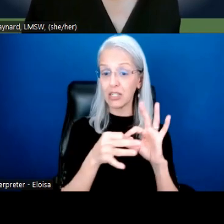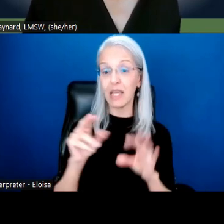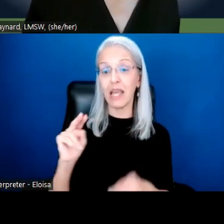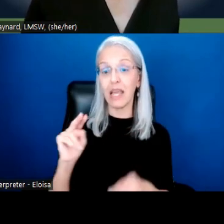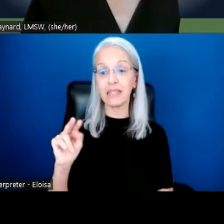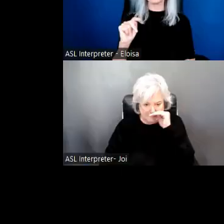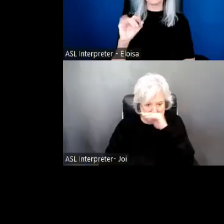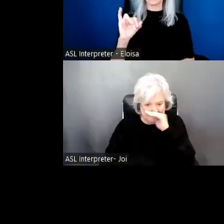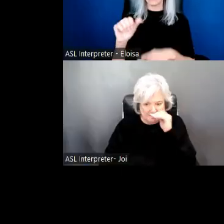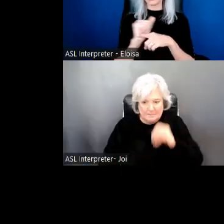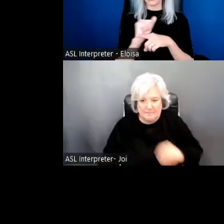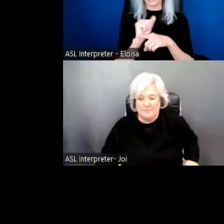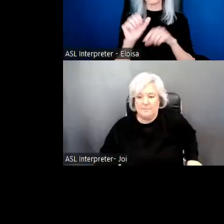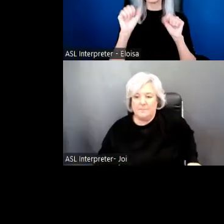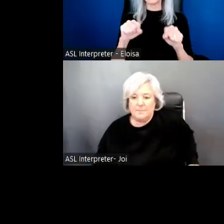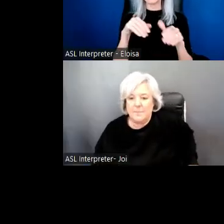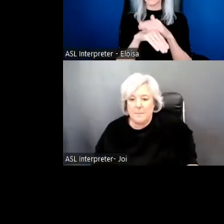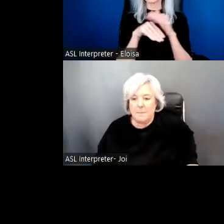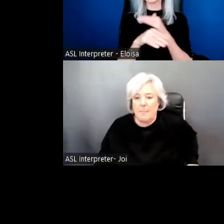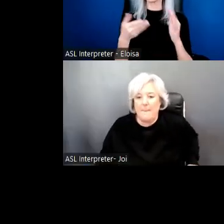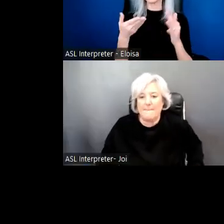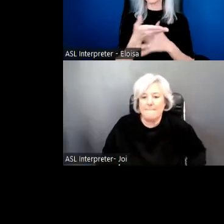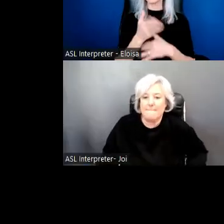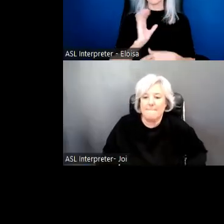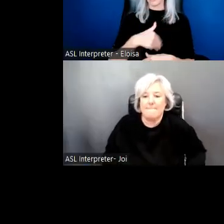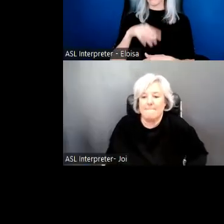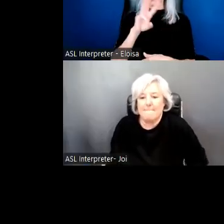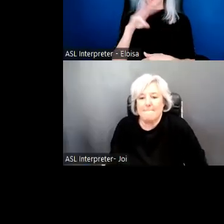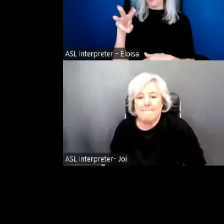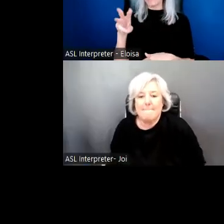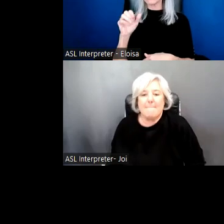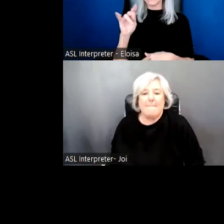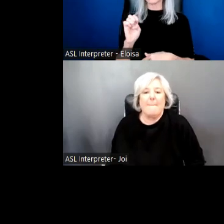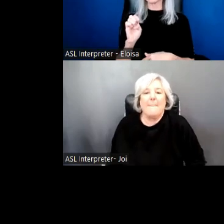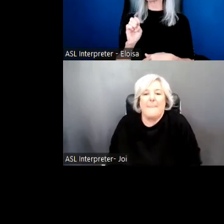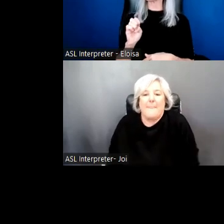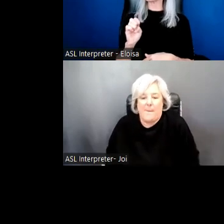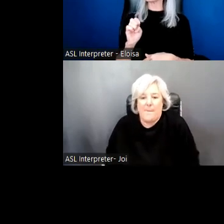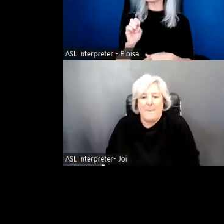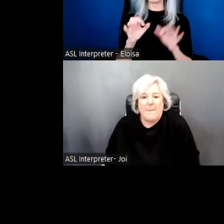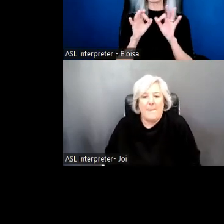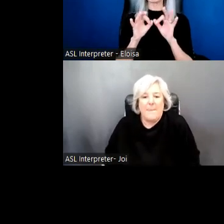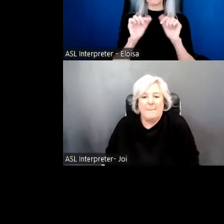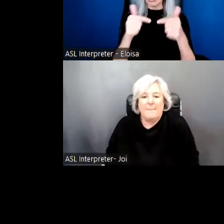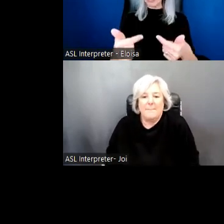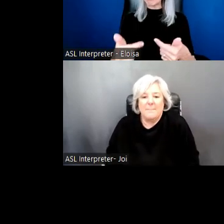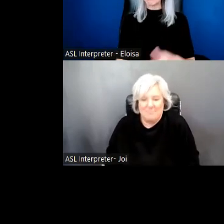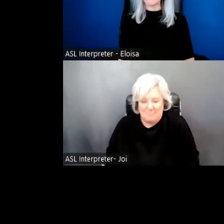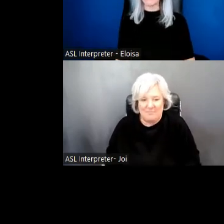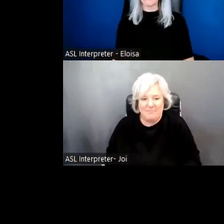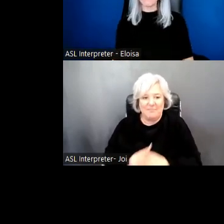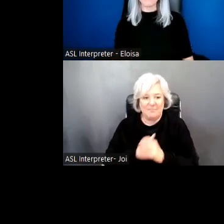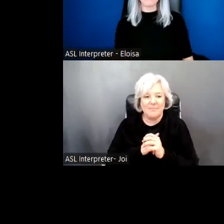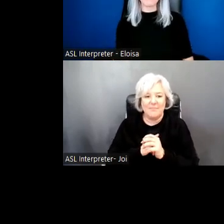can be accessed on our website. And if you want to put that in the chat box again, we'll put that in there. And actually, I'll put